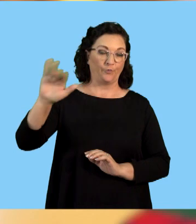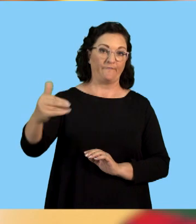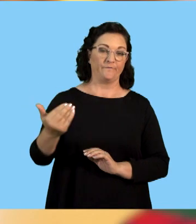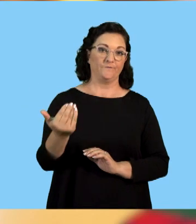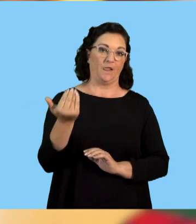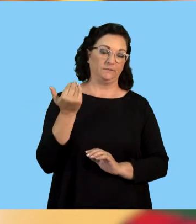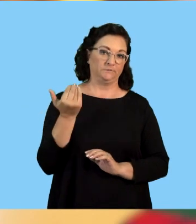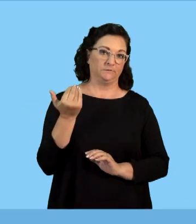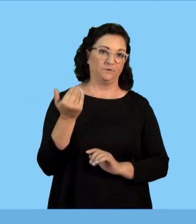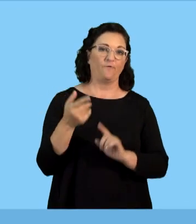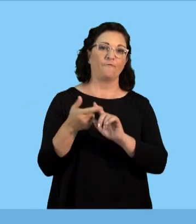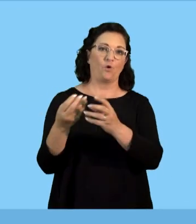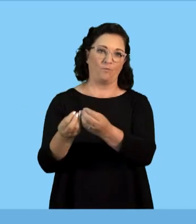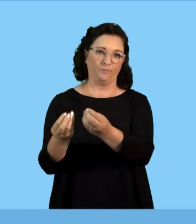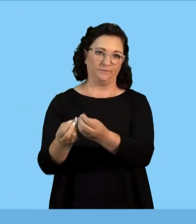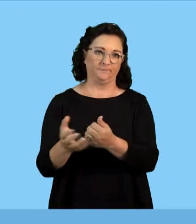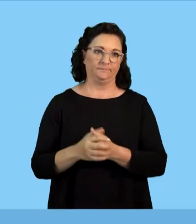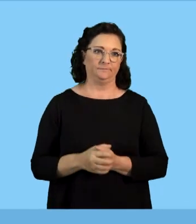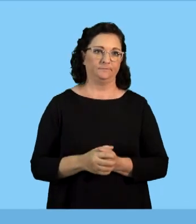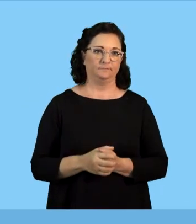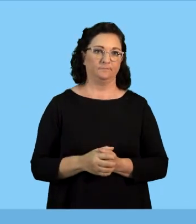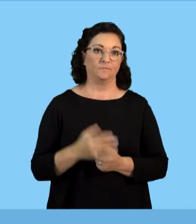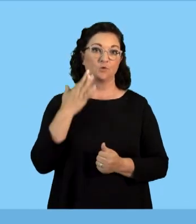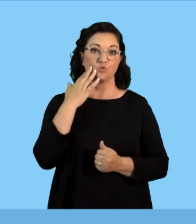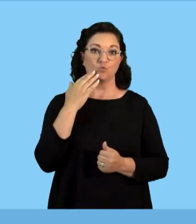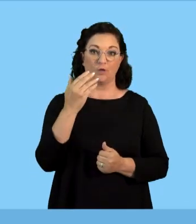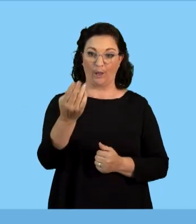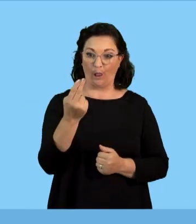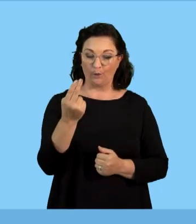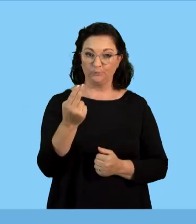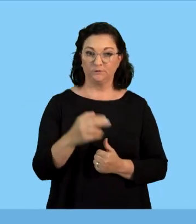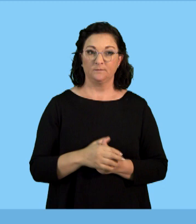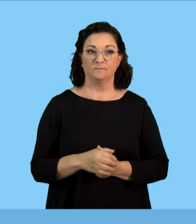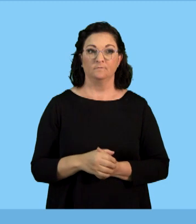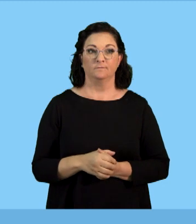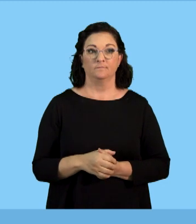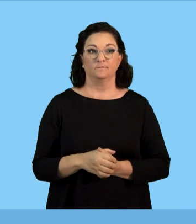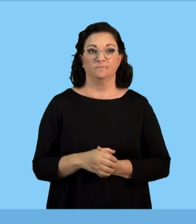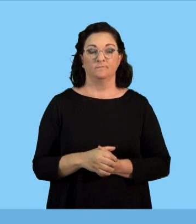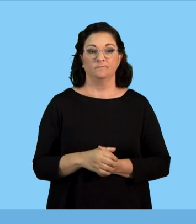reflected off the object. So what happens when you move closer?